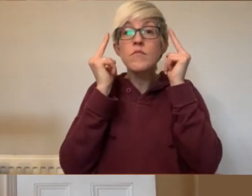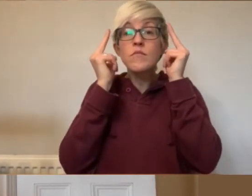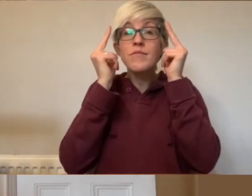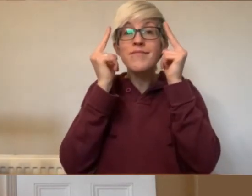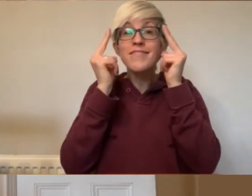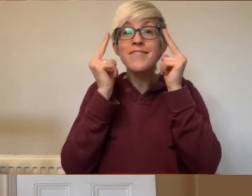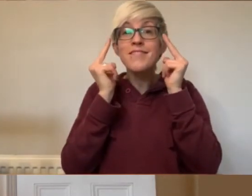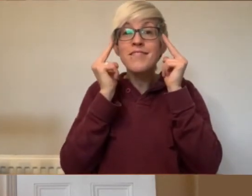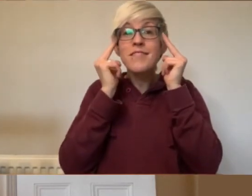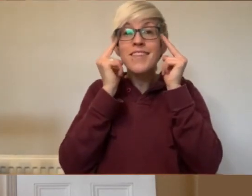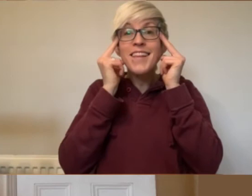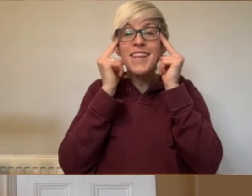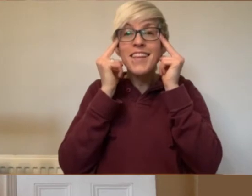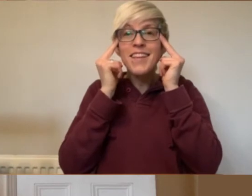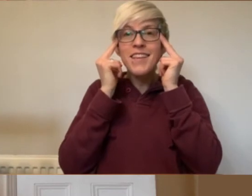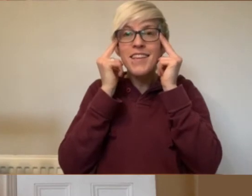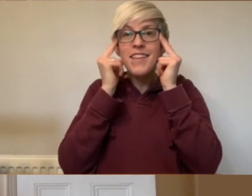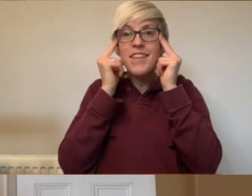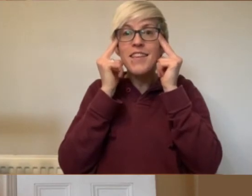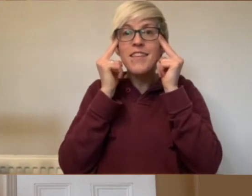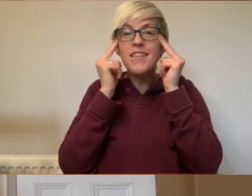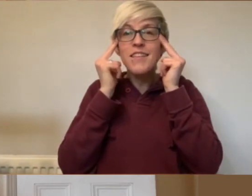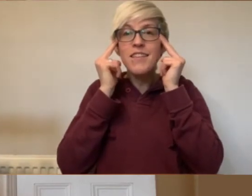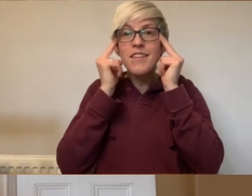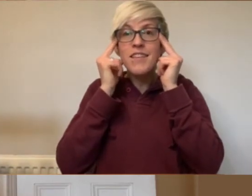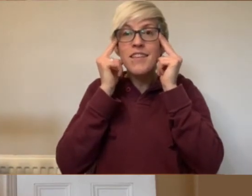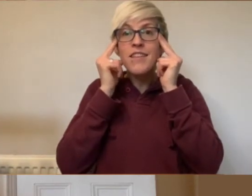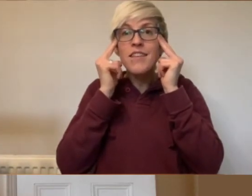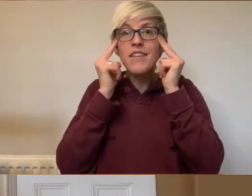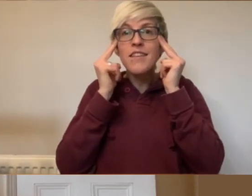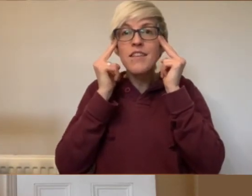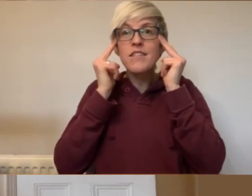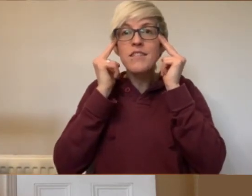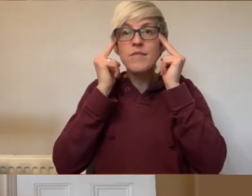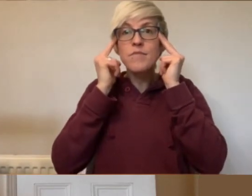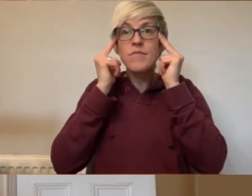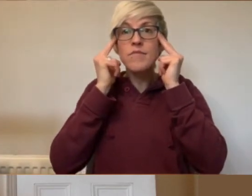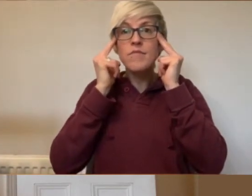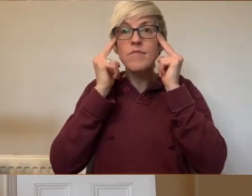the side of the forehead, and we're just going to make some little circles.